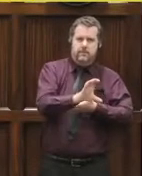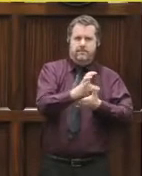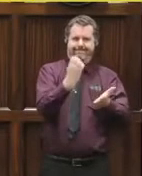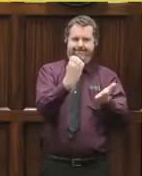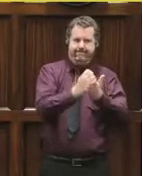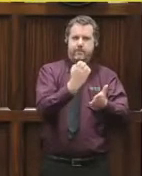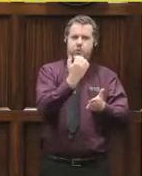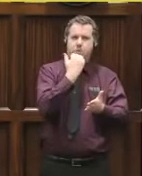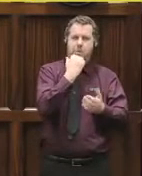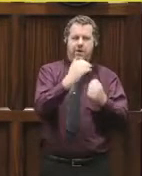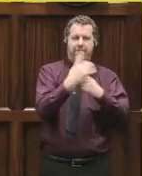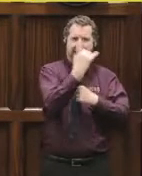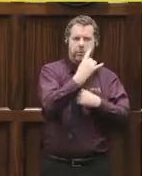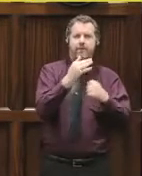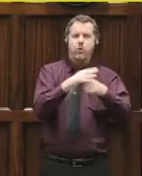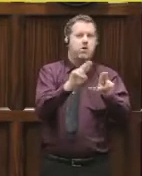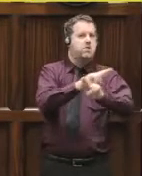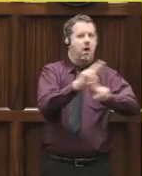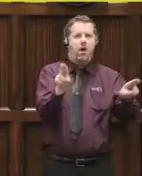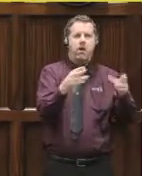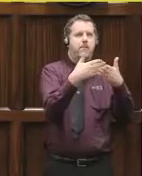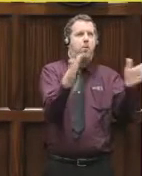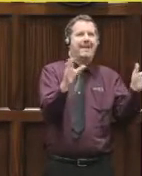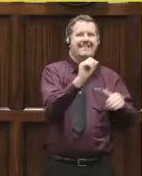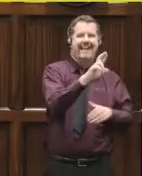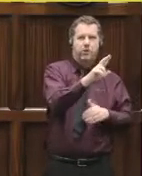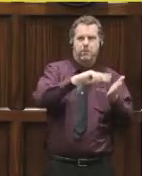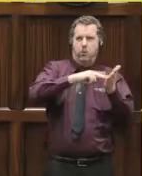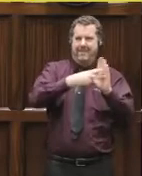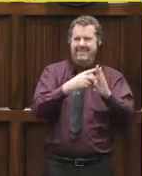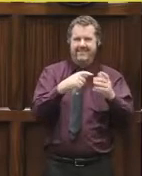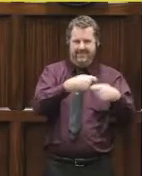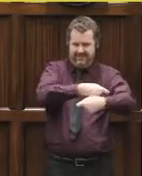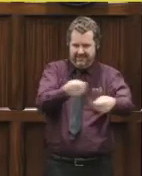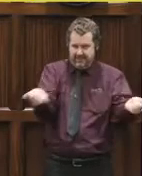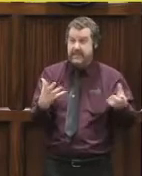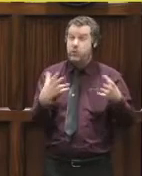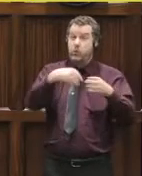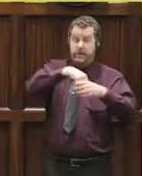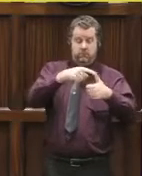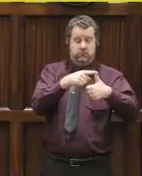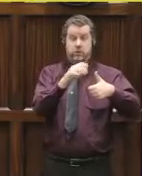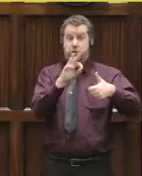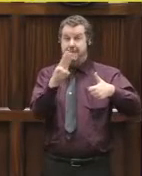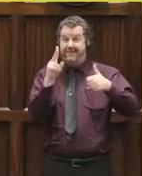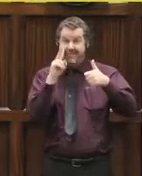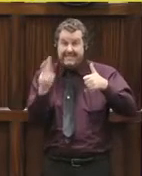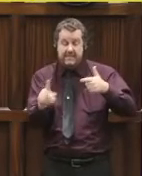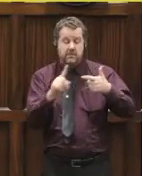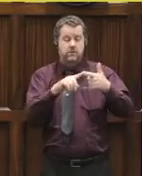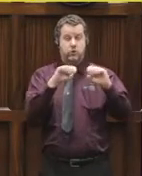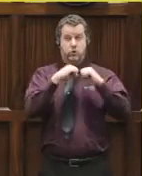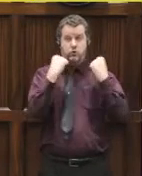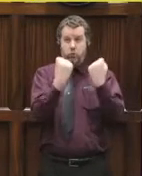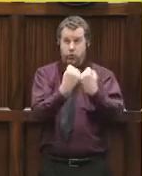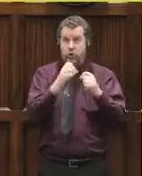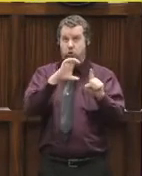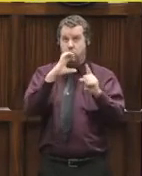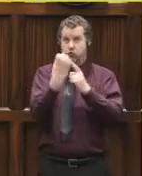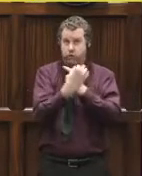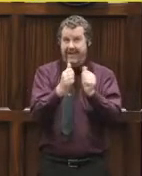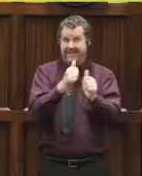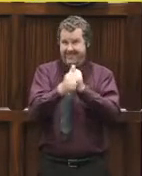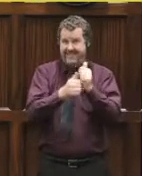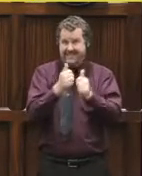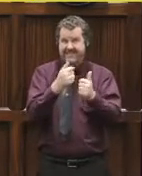interpretation for non-public sector purposes, to include GP visits, social and cultural